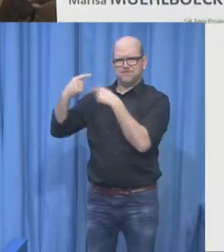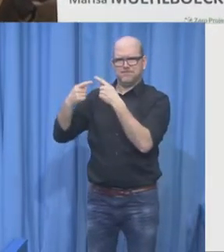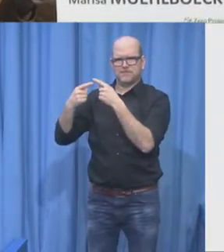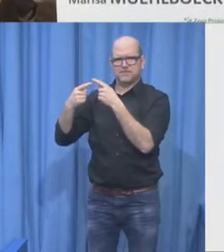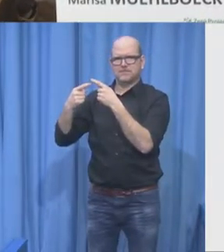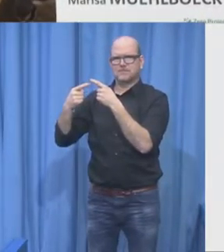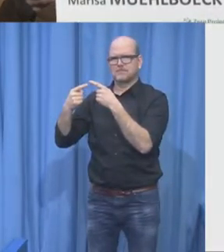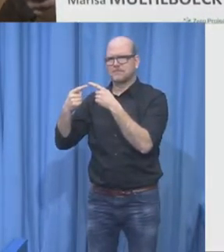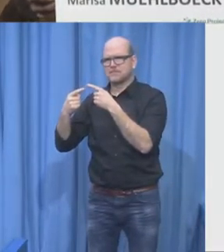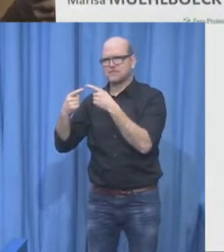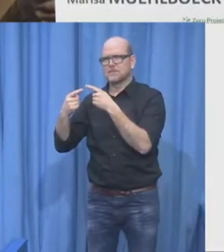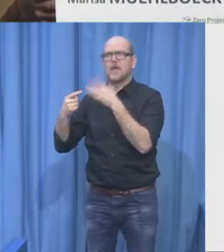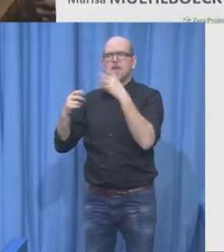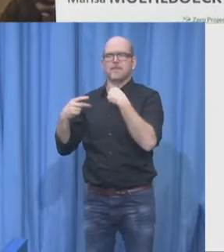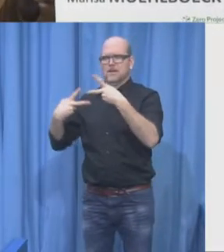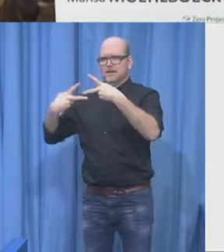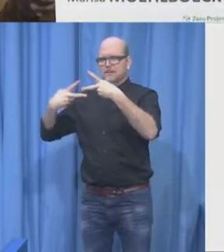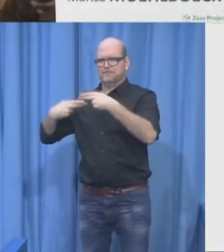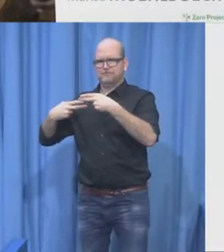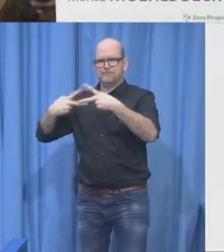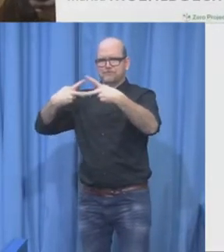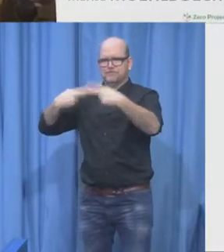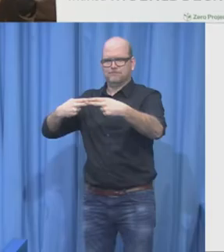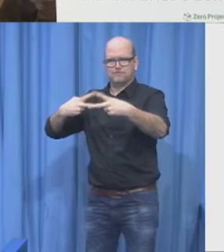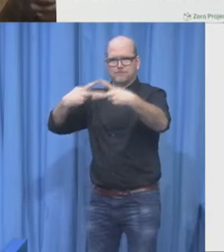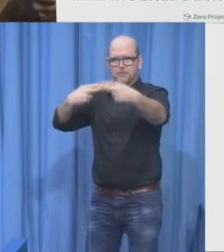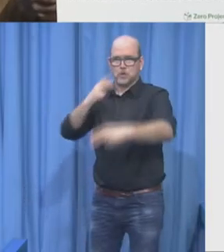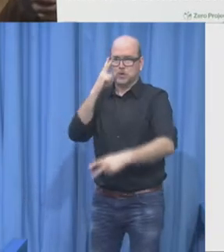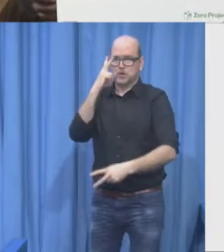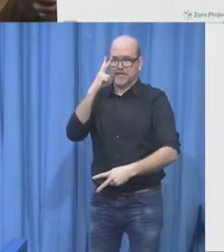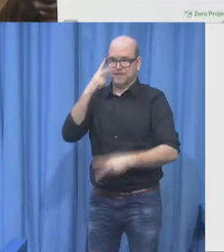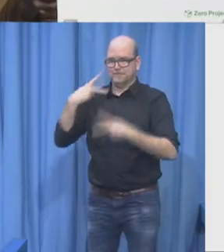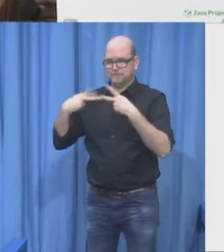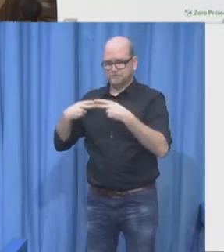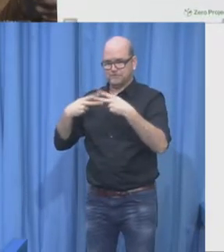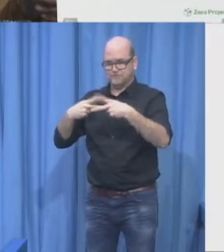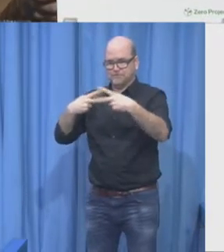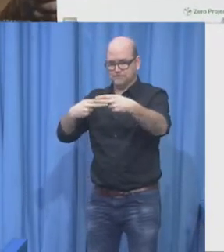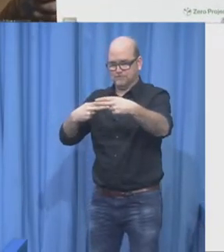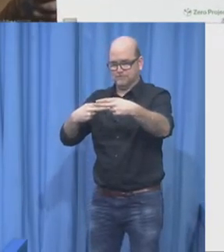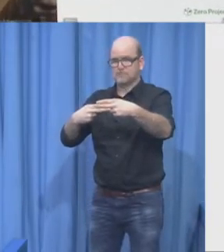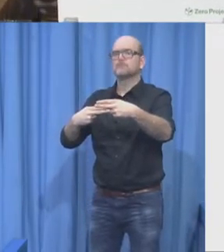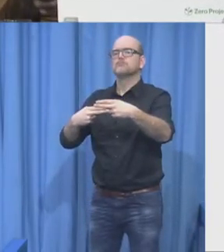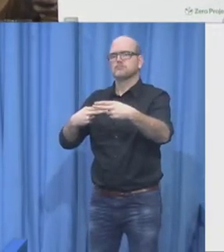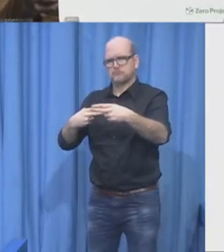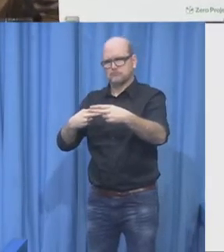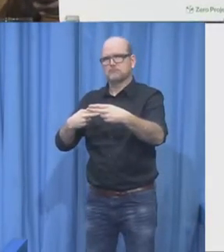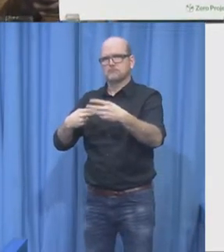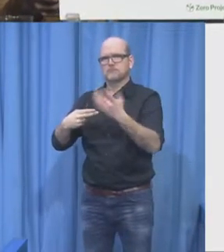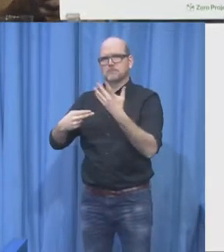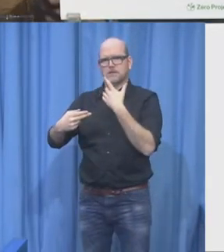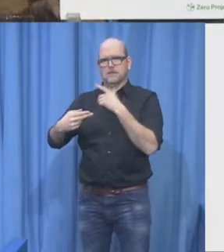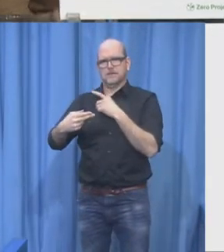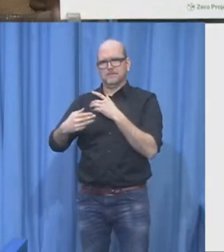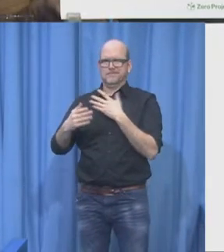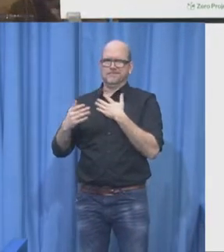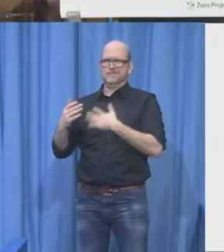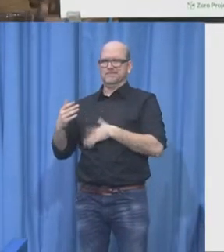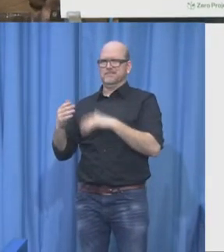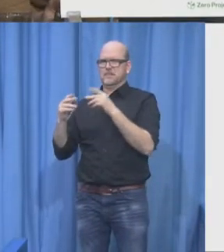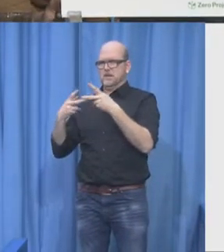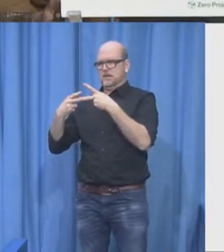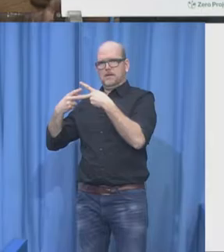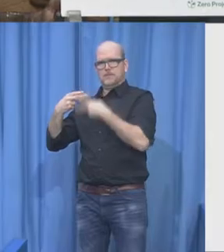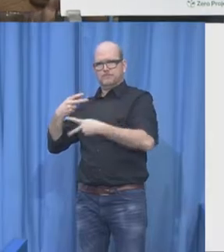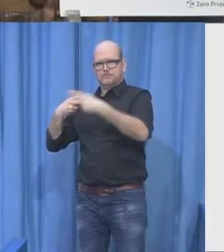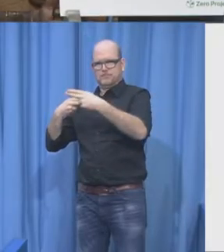phases. And at the same time, I will focus on four issues that best describe this development.